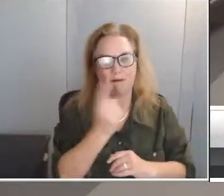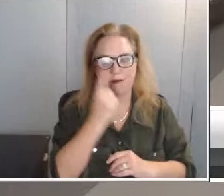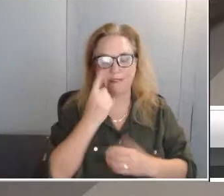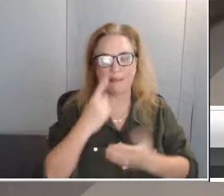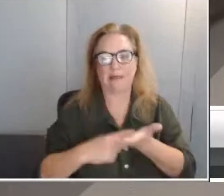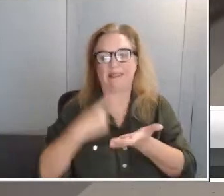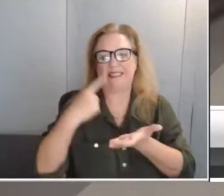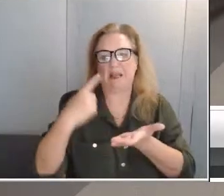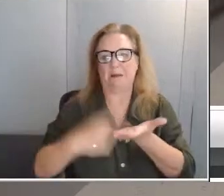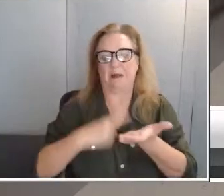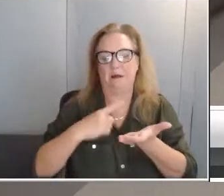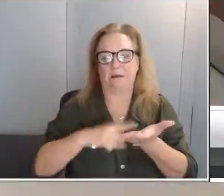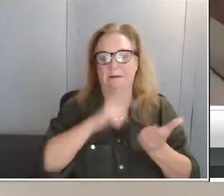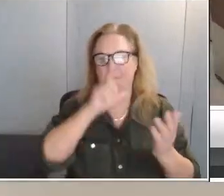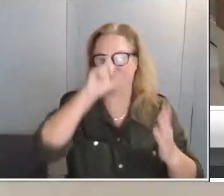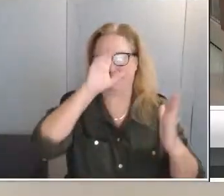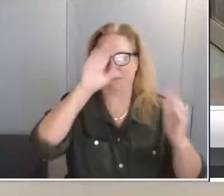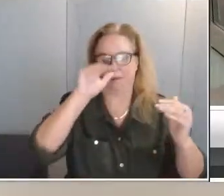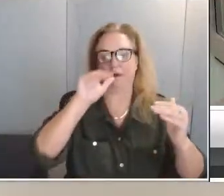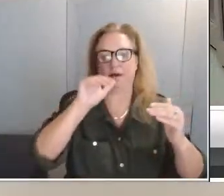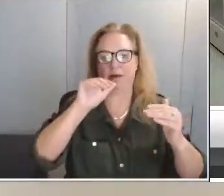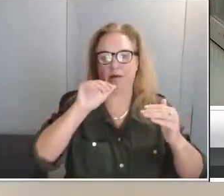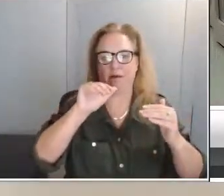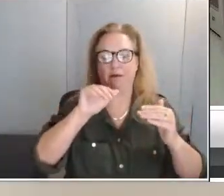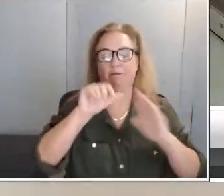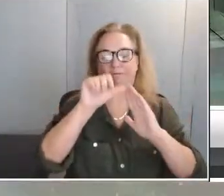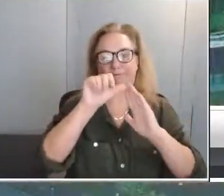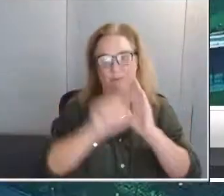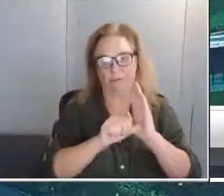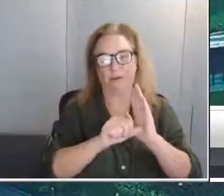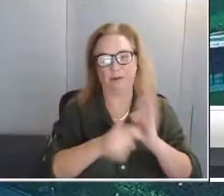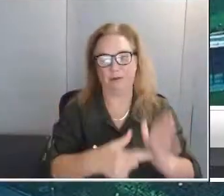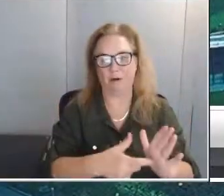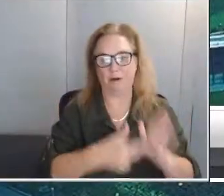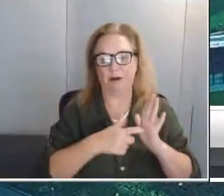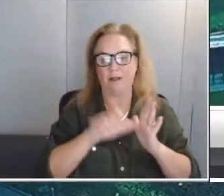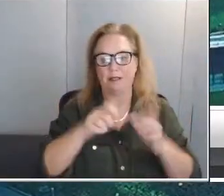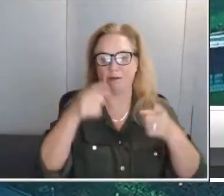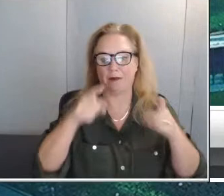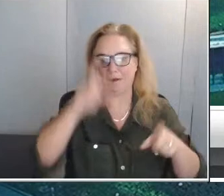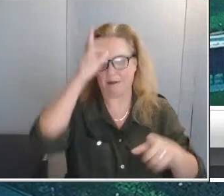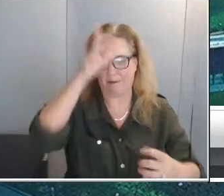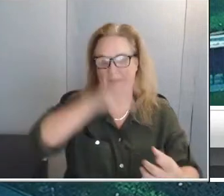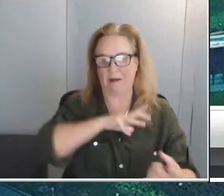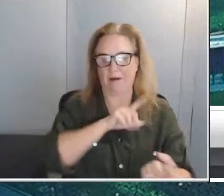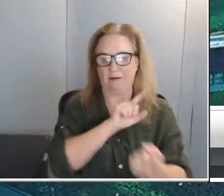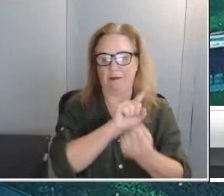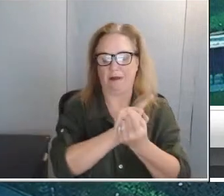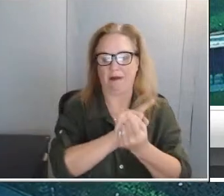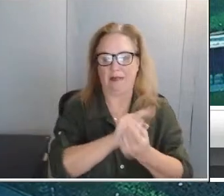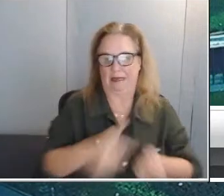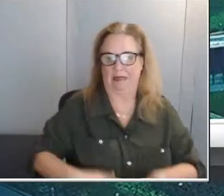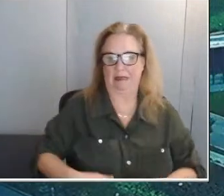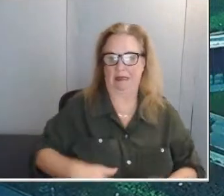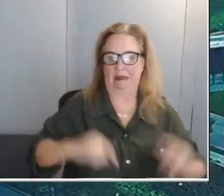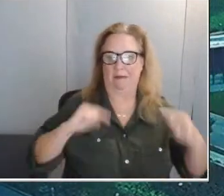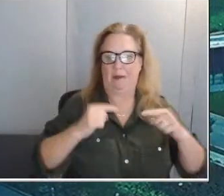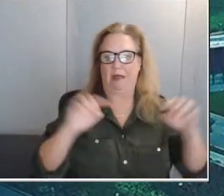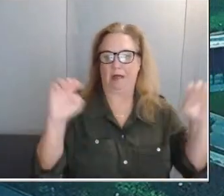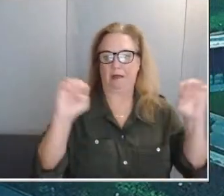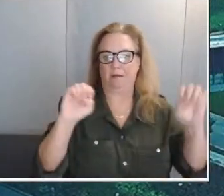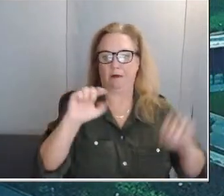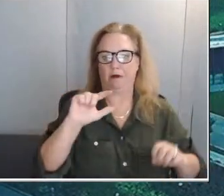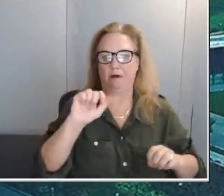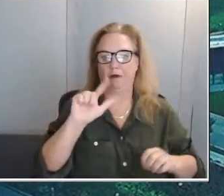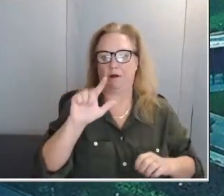you unexpectedly wind up in surgery. That's what happened to the man you're about to meet. His gut pain led to emergency